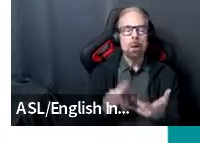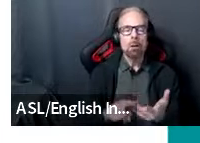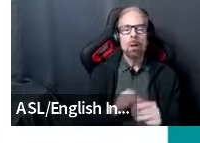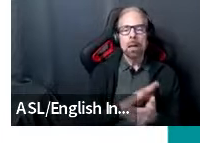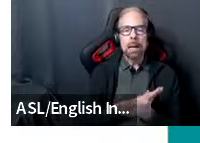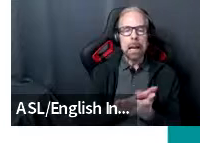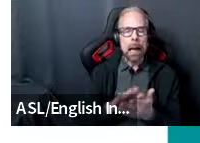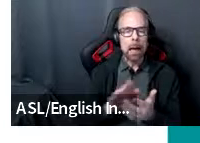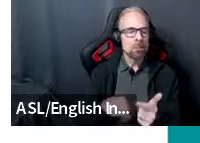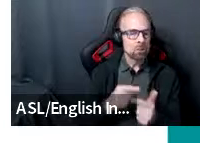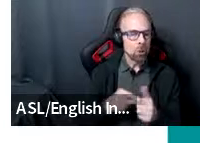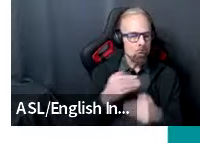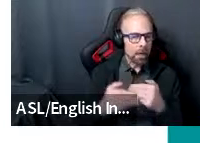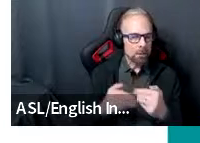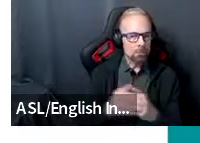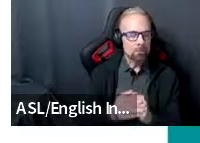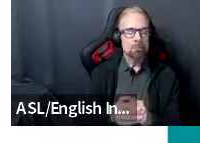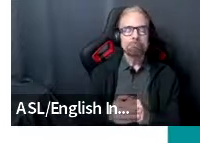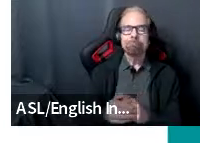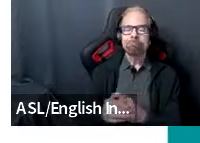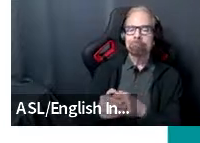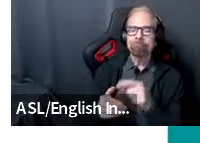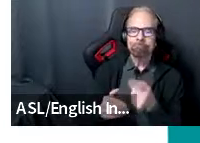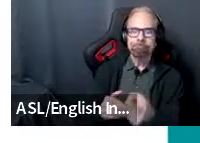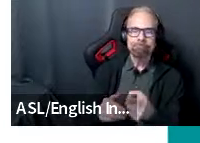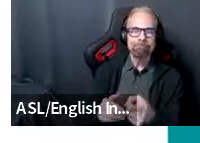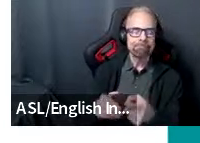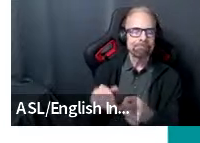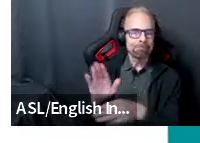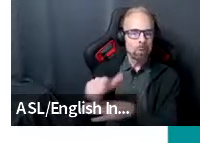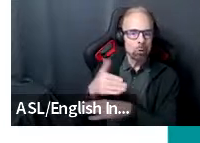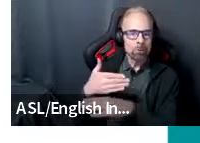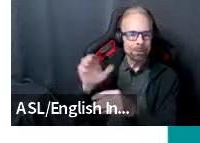brave. Got some intro music during